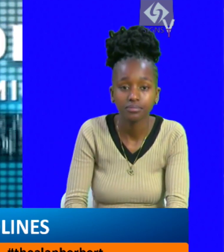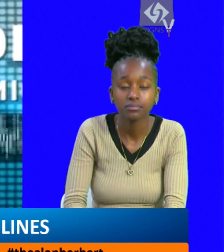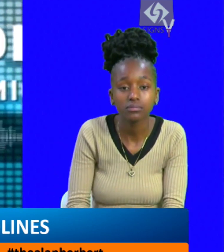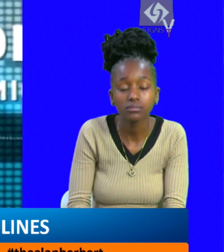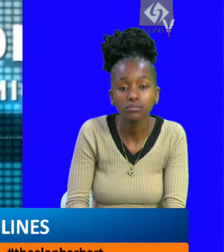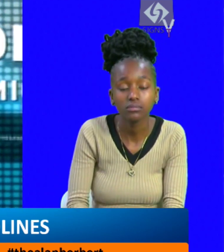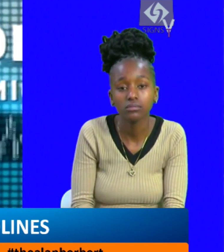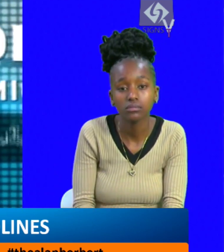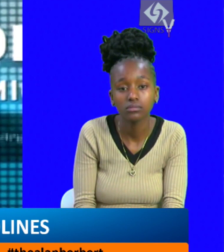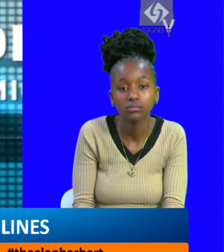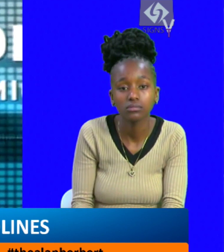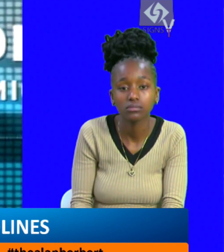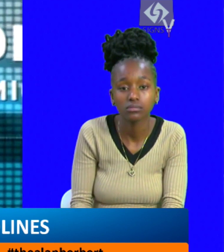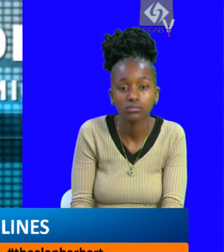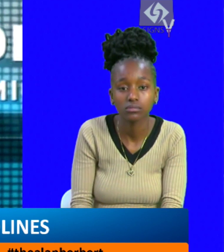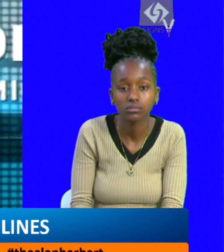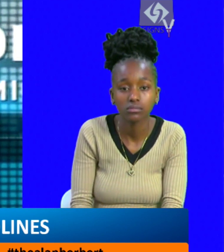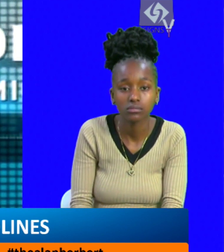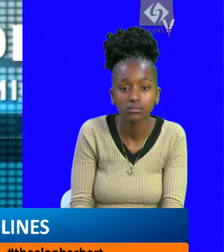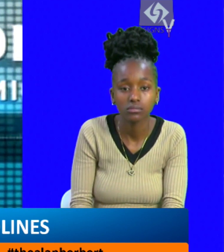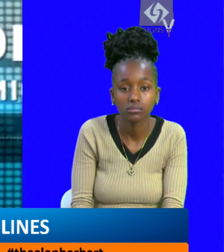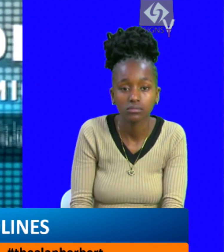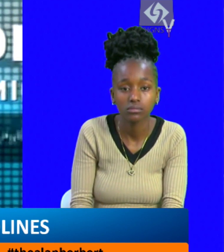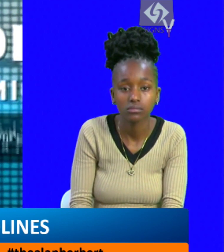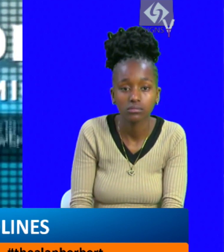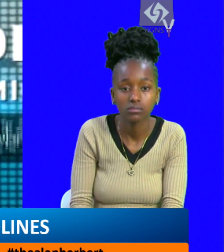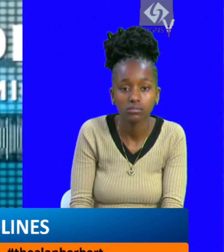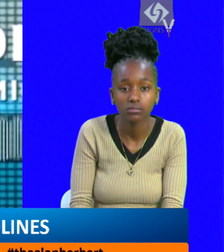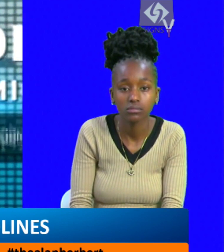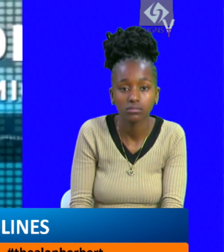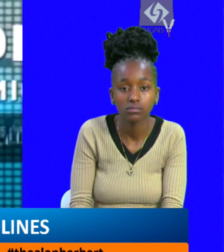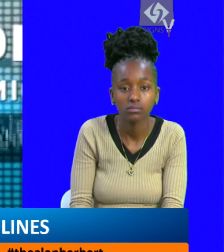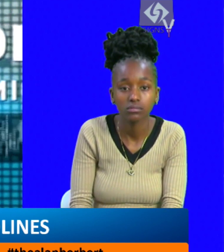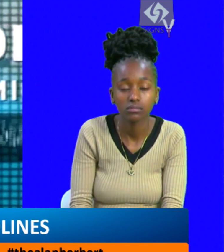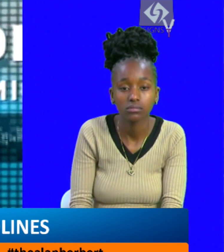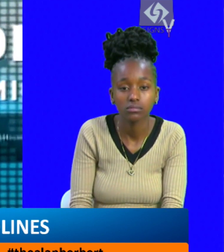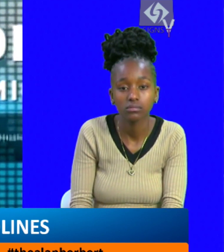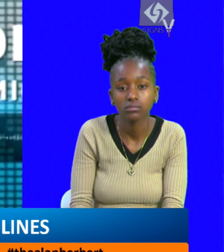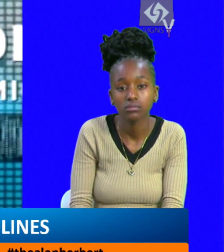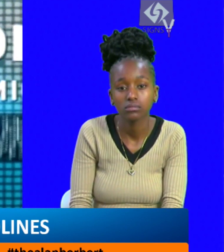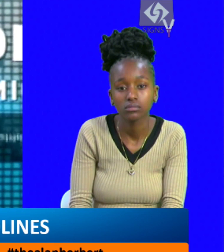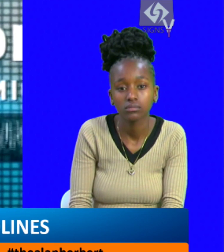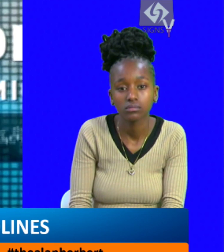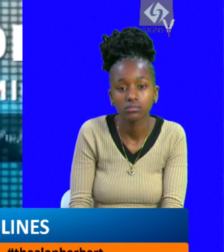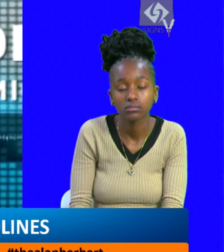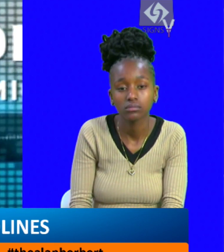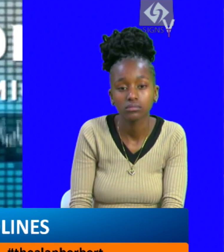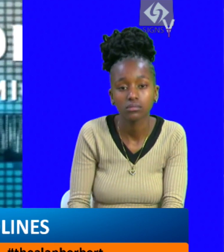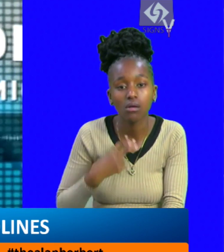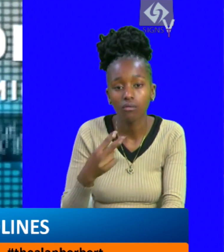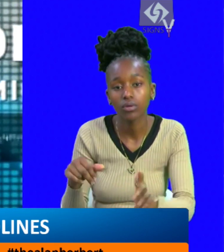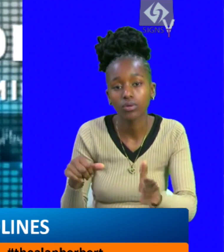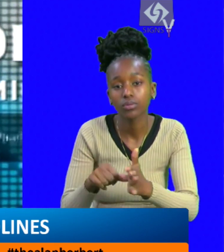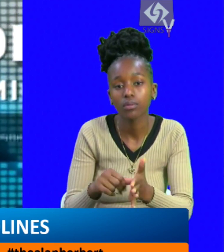a shadow cabinet. And in that case, you would be giving us your best solutions from yourself.